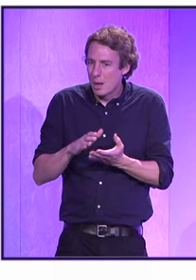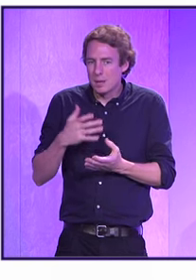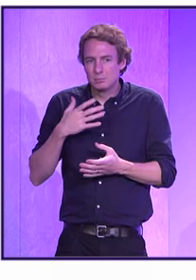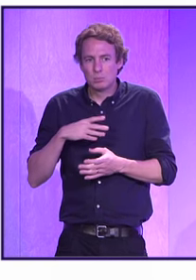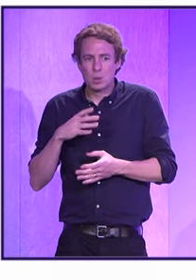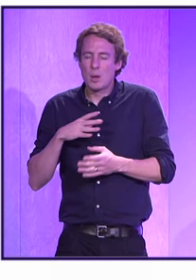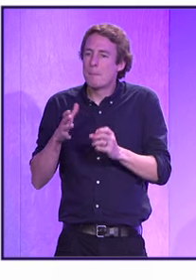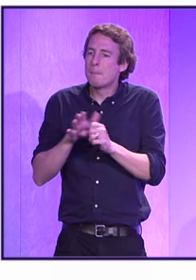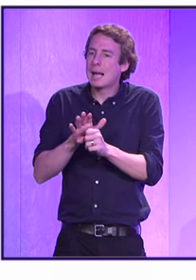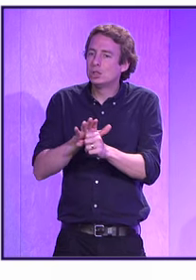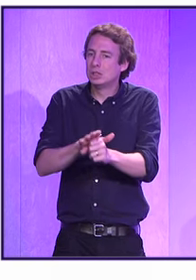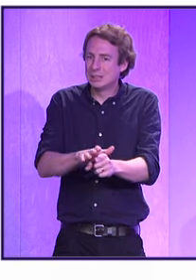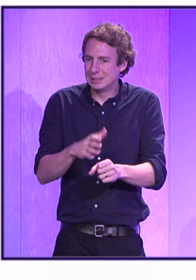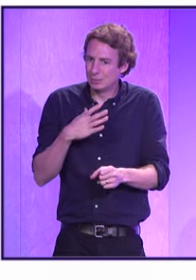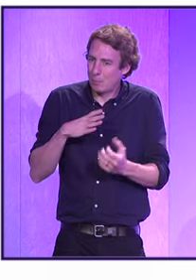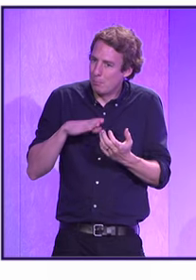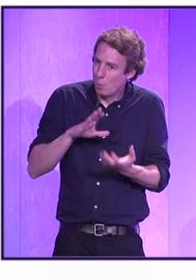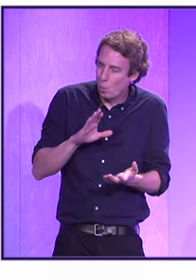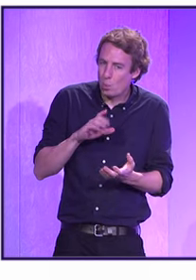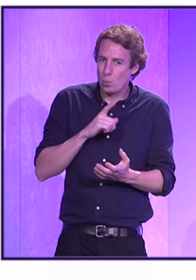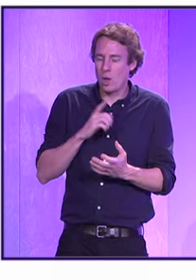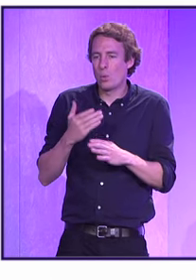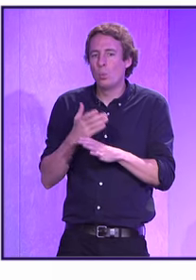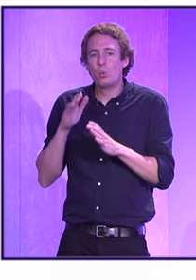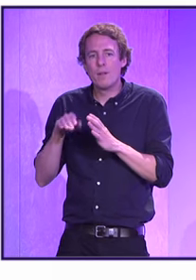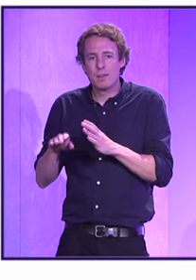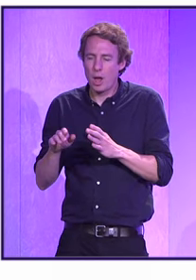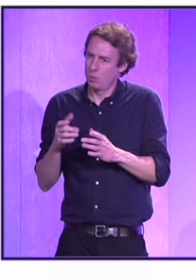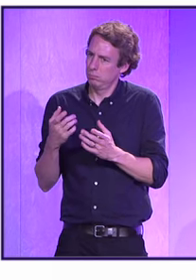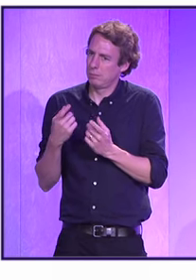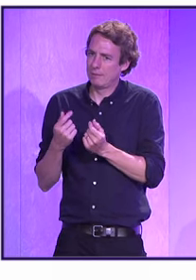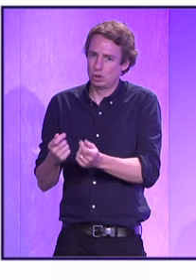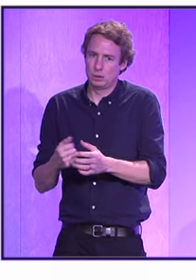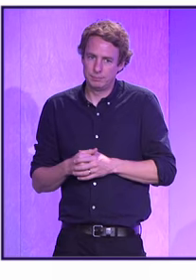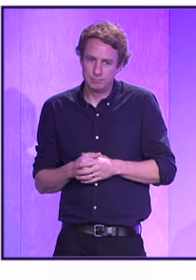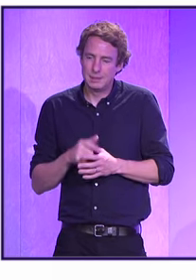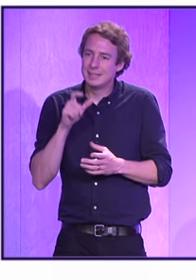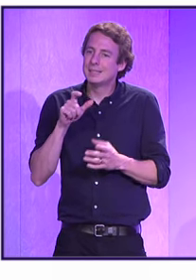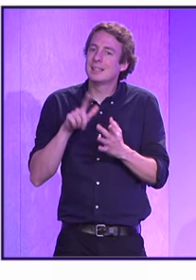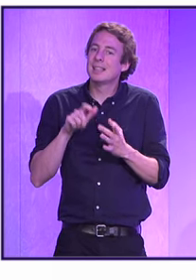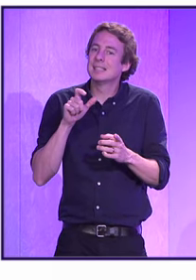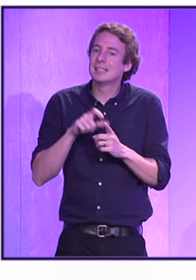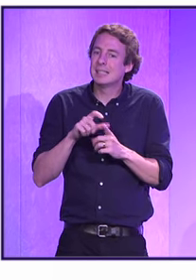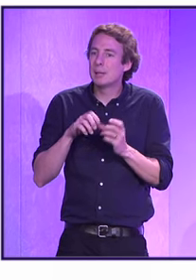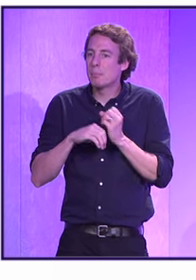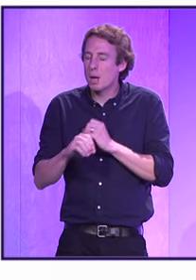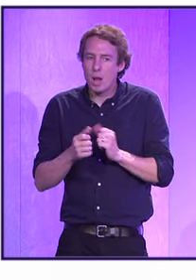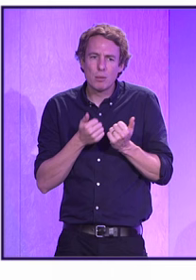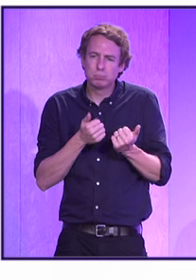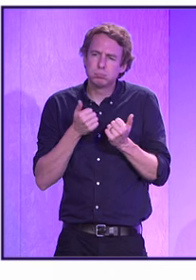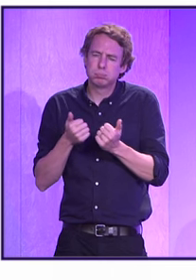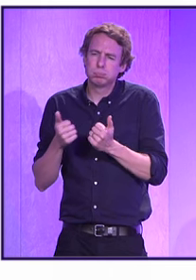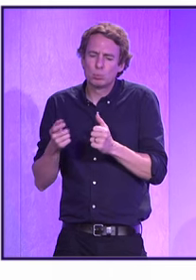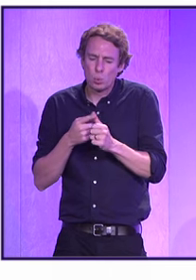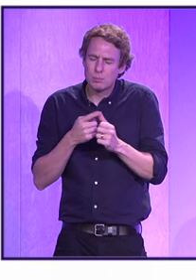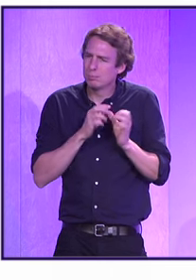minimize redundant code, and implement practices like caching to make sure that our workflows are efficient. CI/CD pipelines,